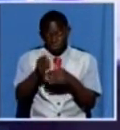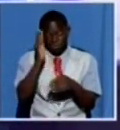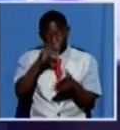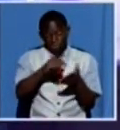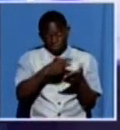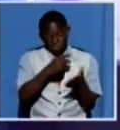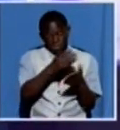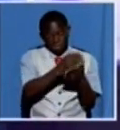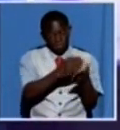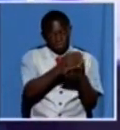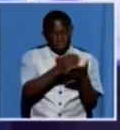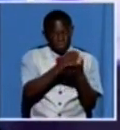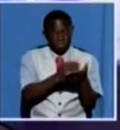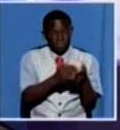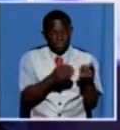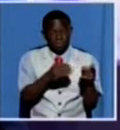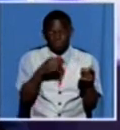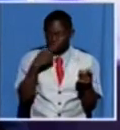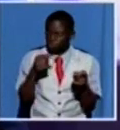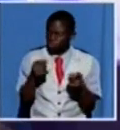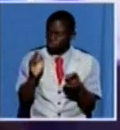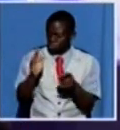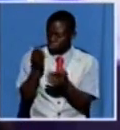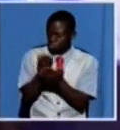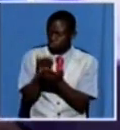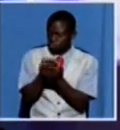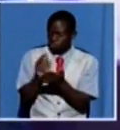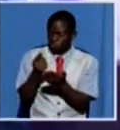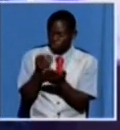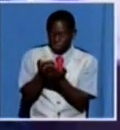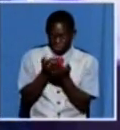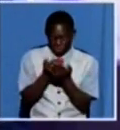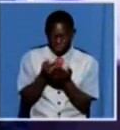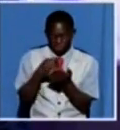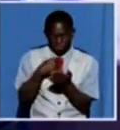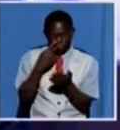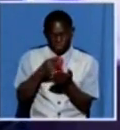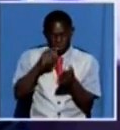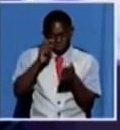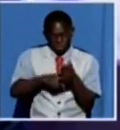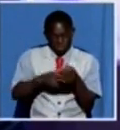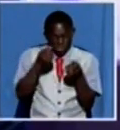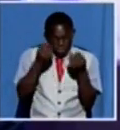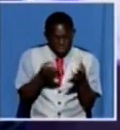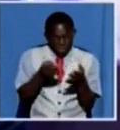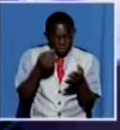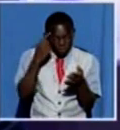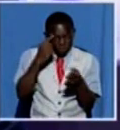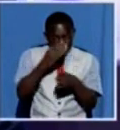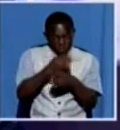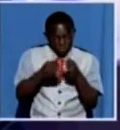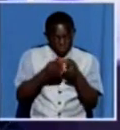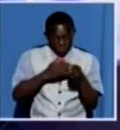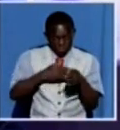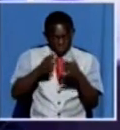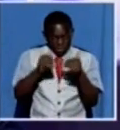me the proposal and see how much it will cost me for you to build me the house. That is what we call unsolicited bid, not